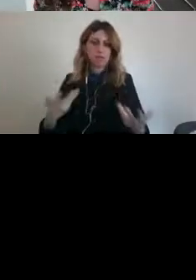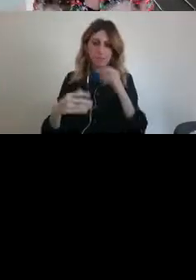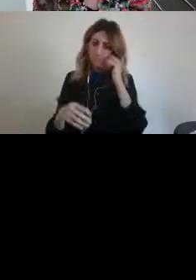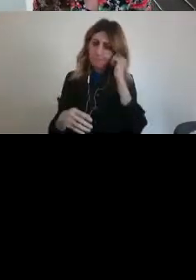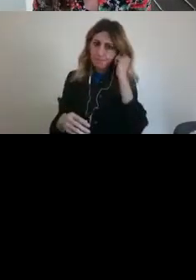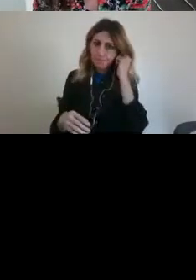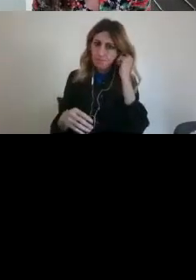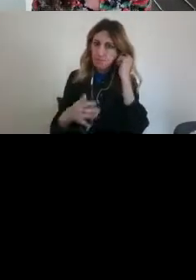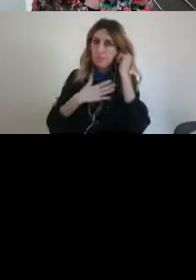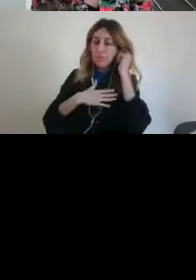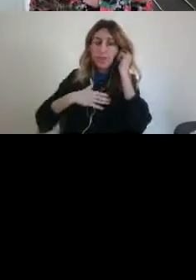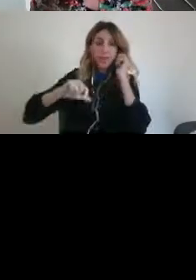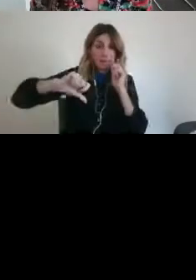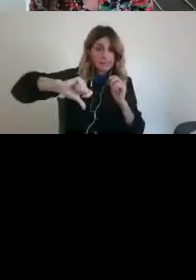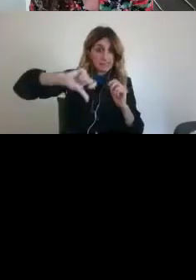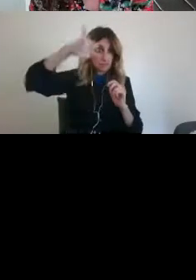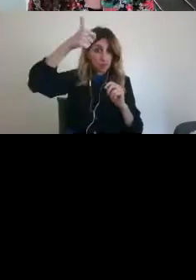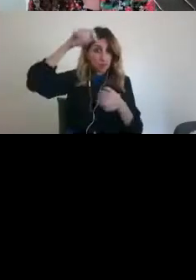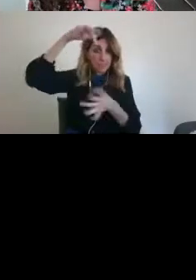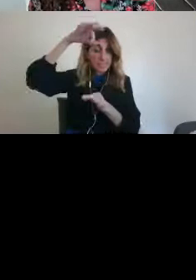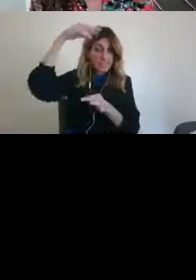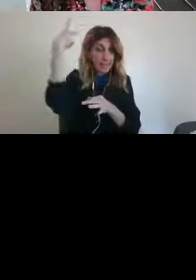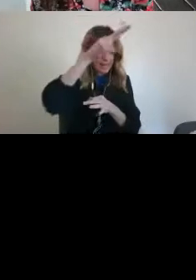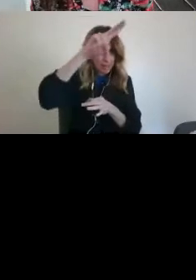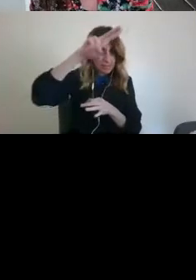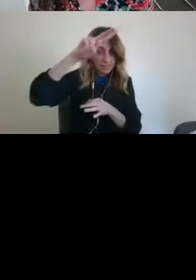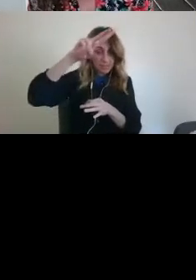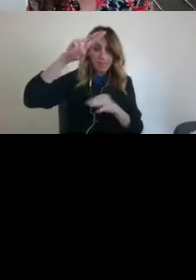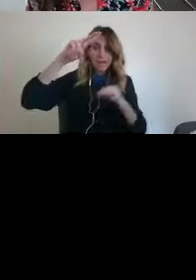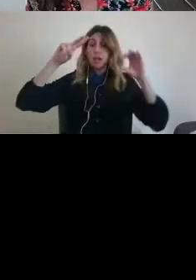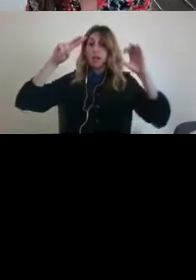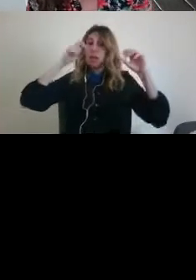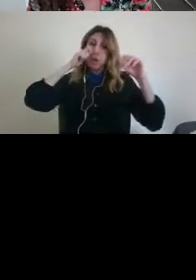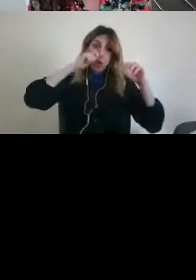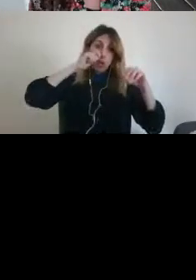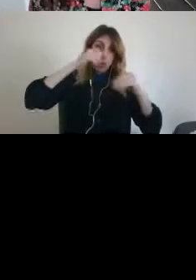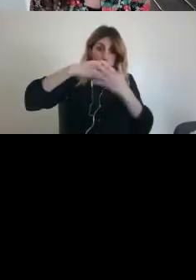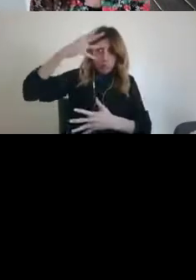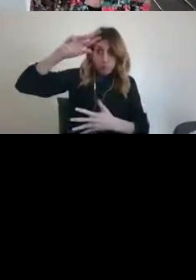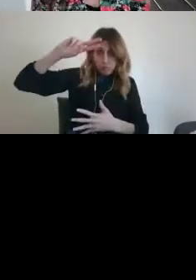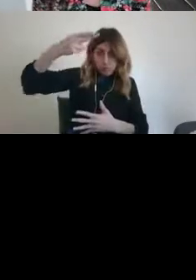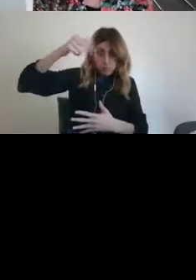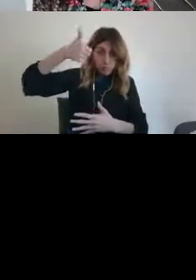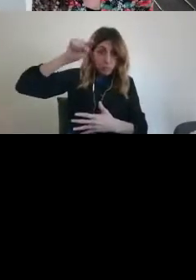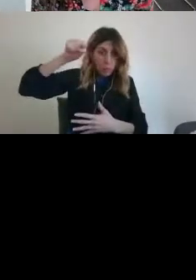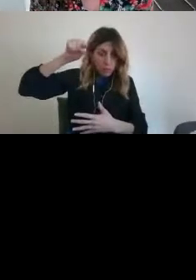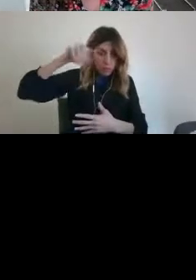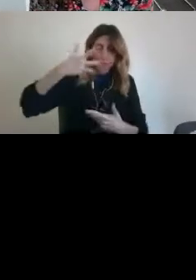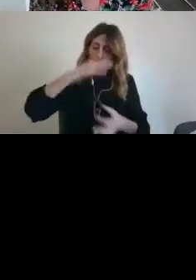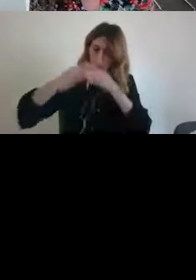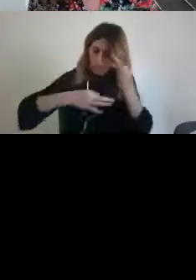to stay on top of it. So at the end of my talk, I'll give you some pointers on how to remain in good SEO shape.